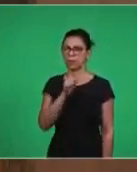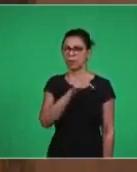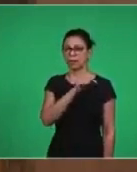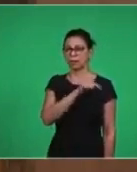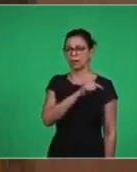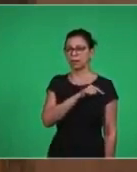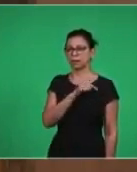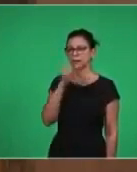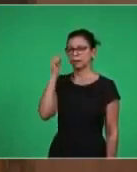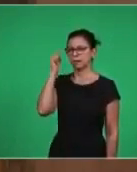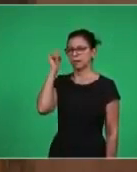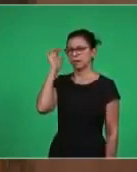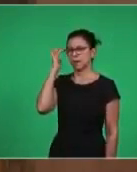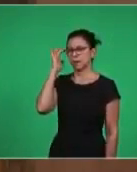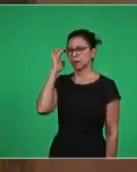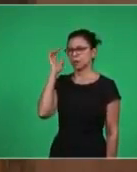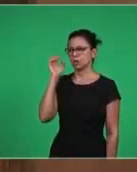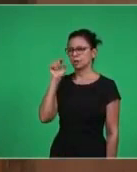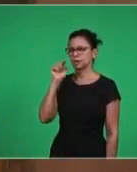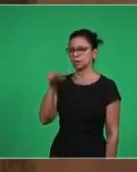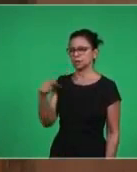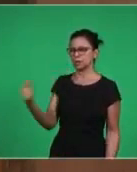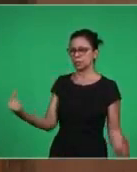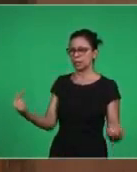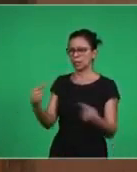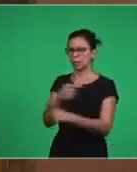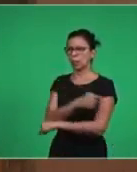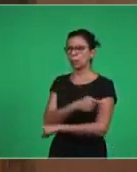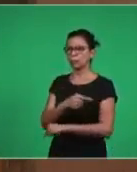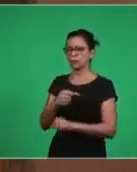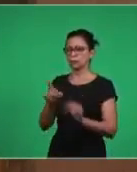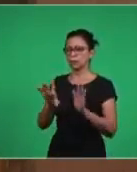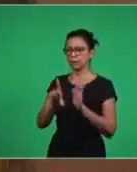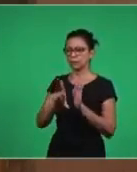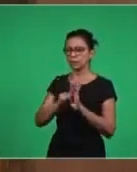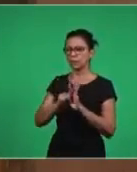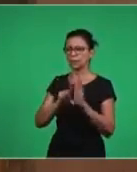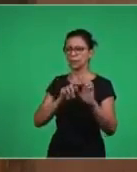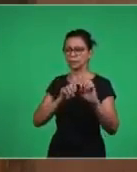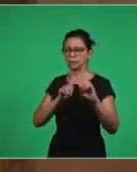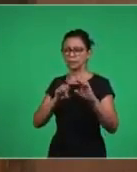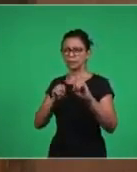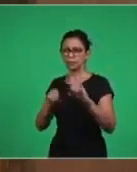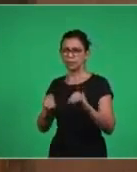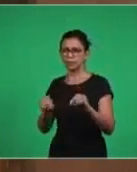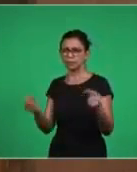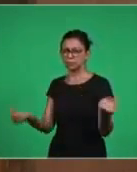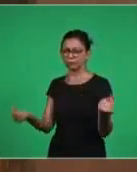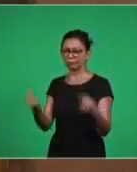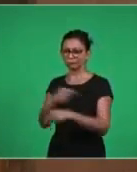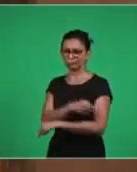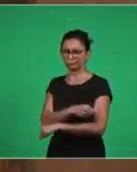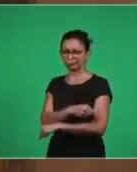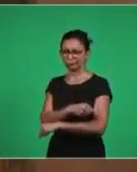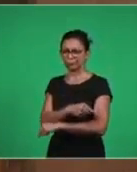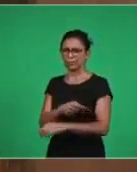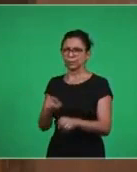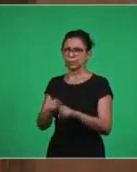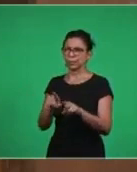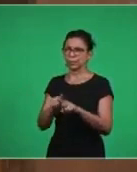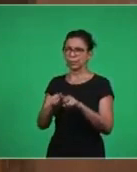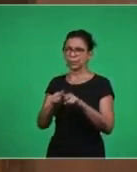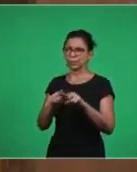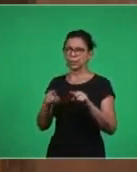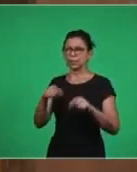thought that went against of the teachings of the law and was a controversial person